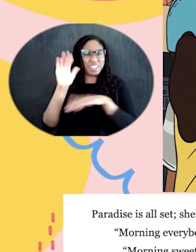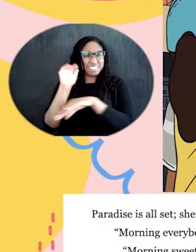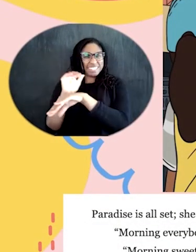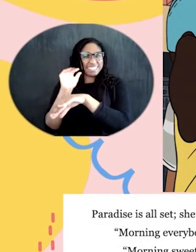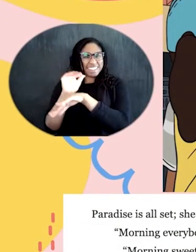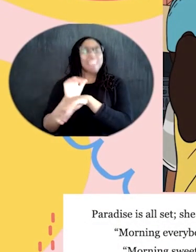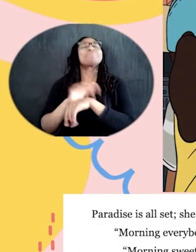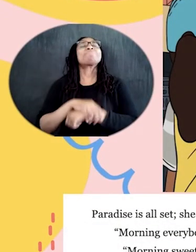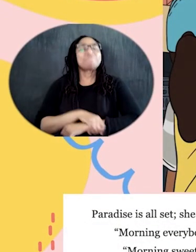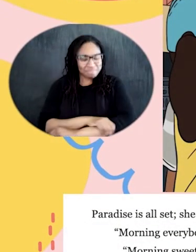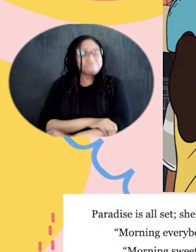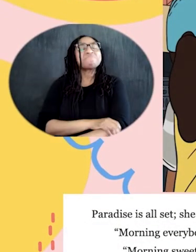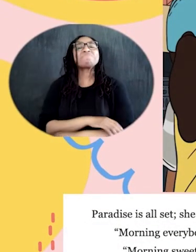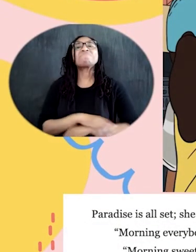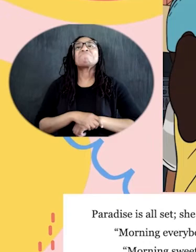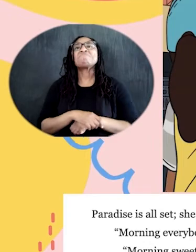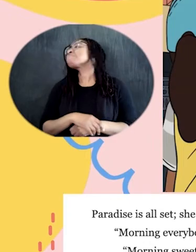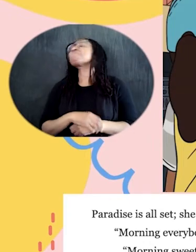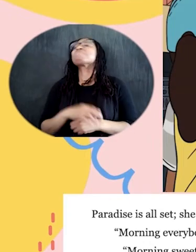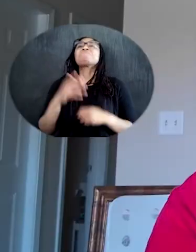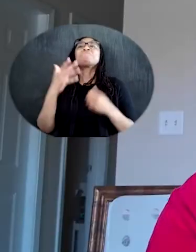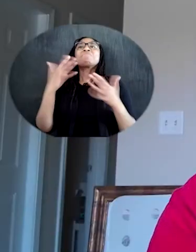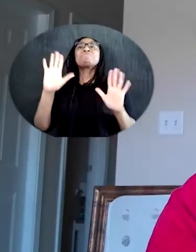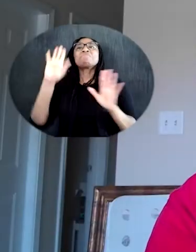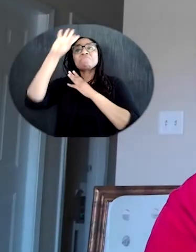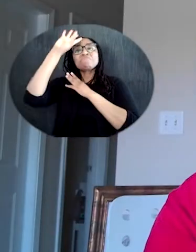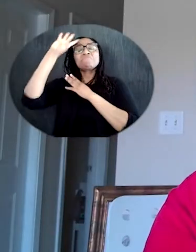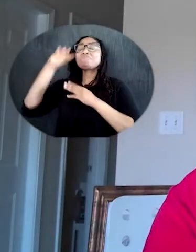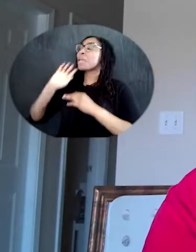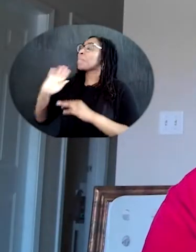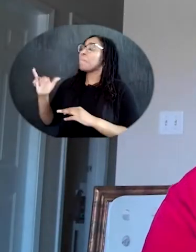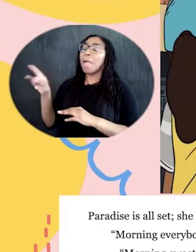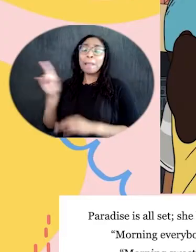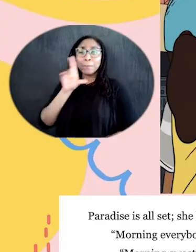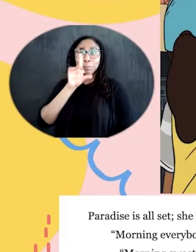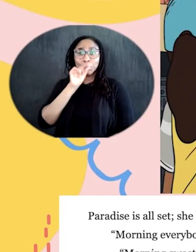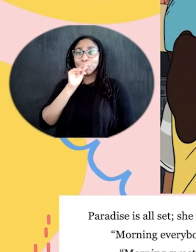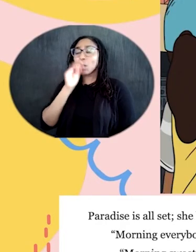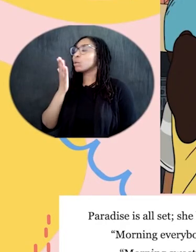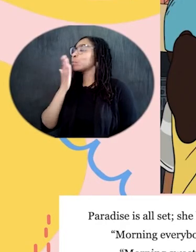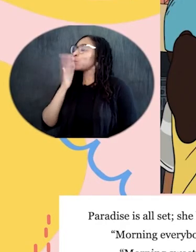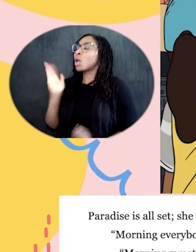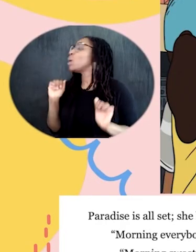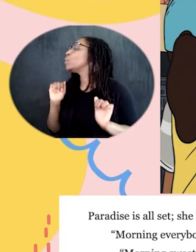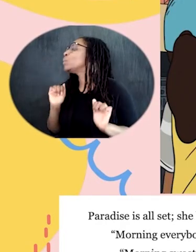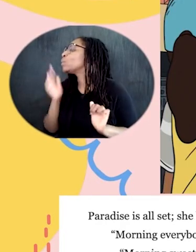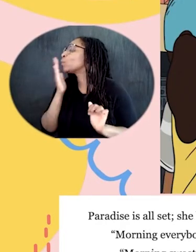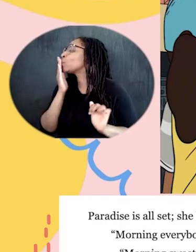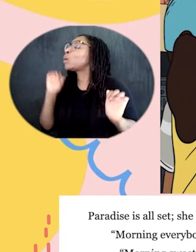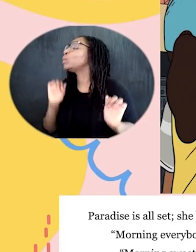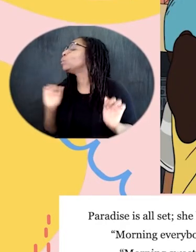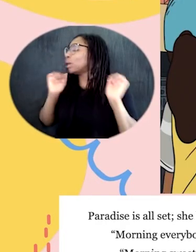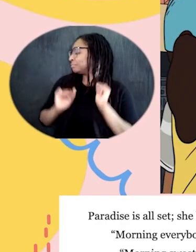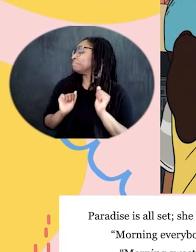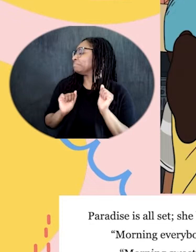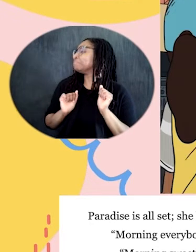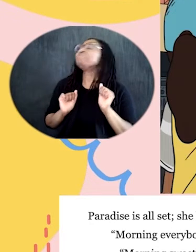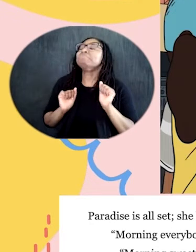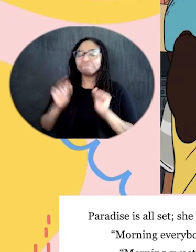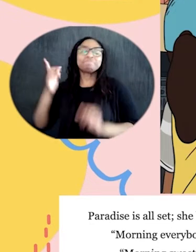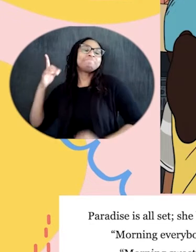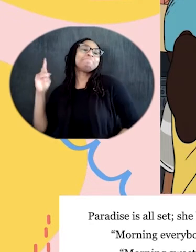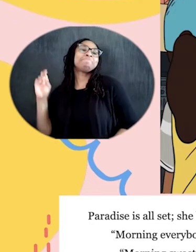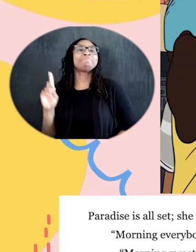Paradise is all set. She blows an imaginary kiss to Paris before she closes her bedroom door behind